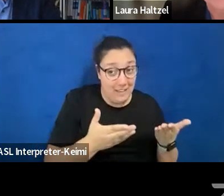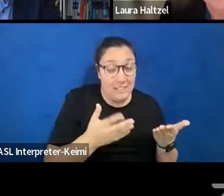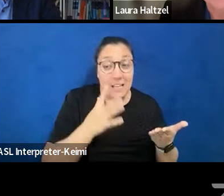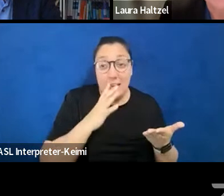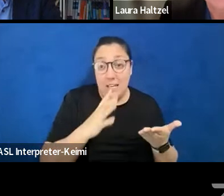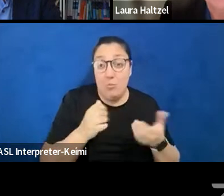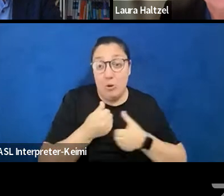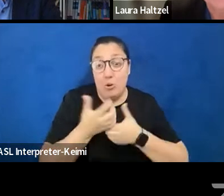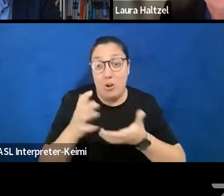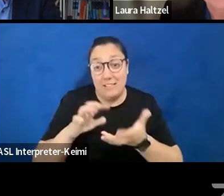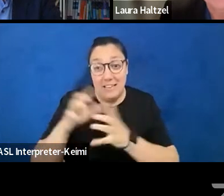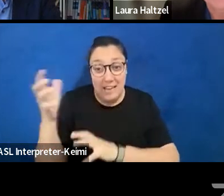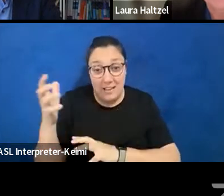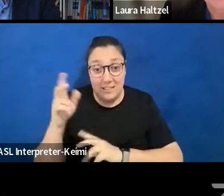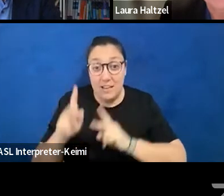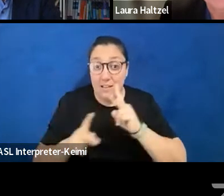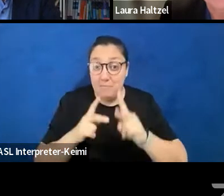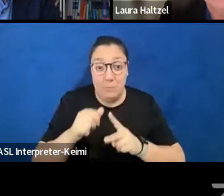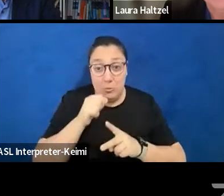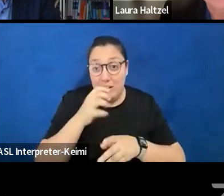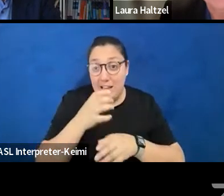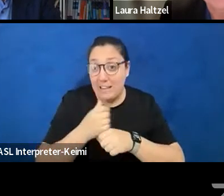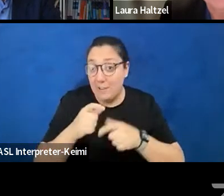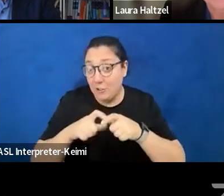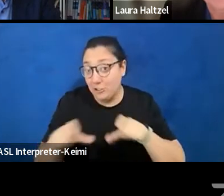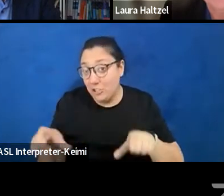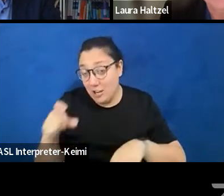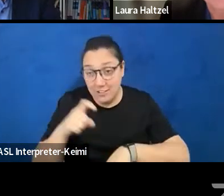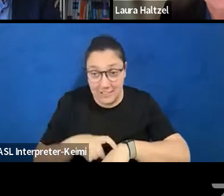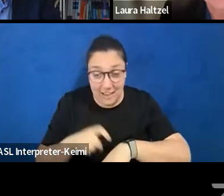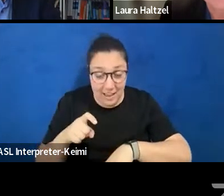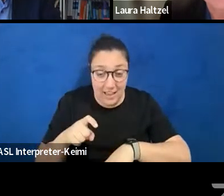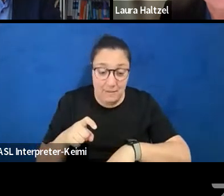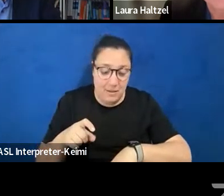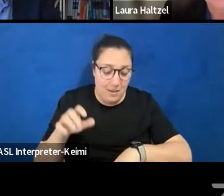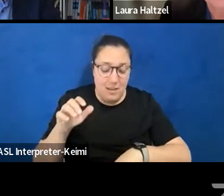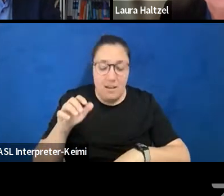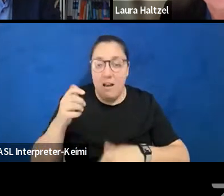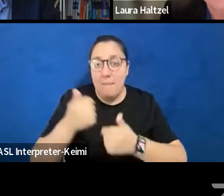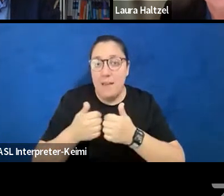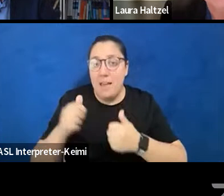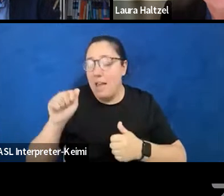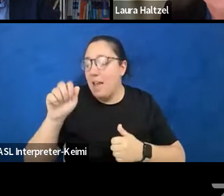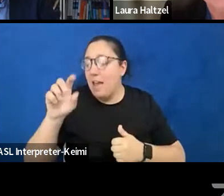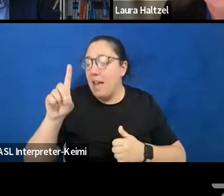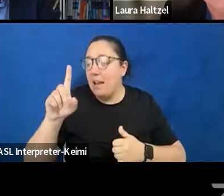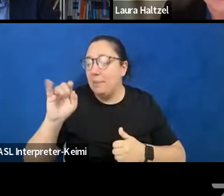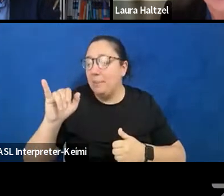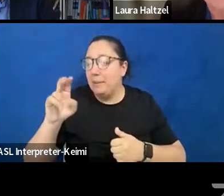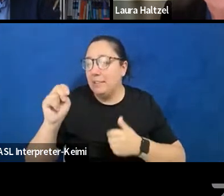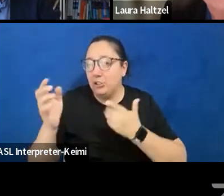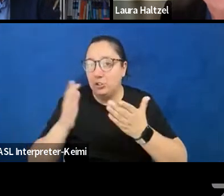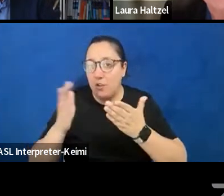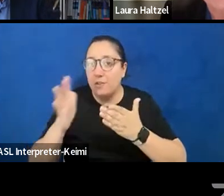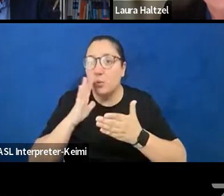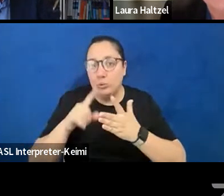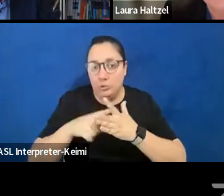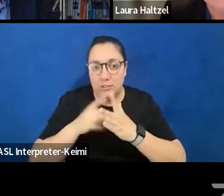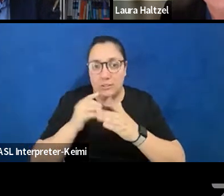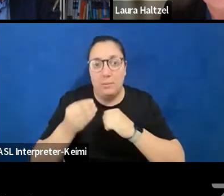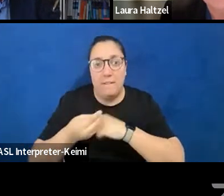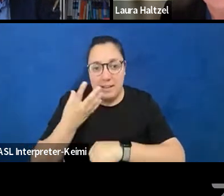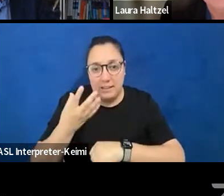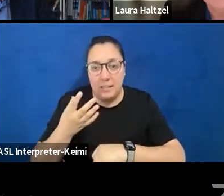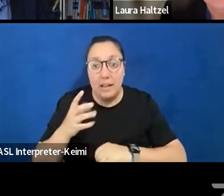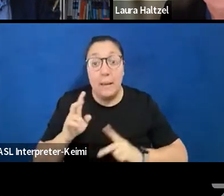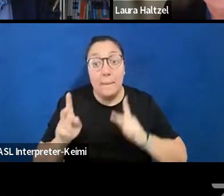chaos. People end up not getting their checks on time. Administrative services end up being affected. People